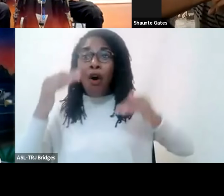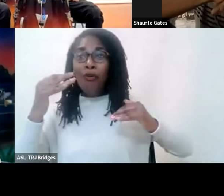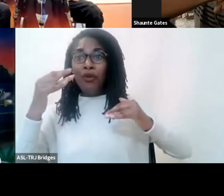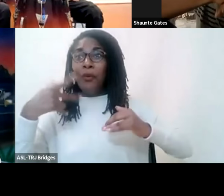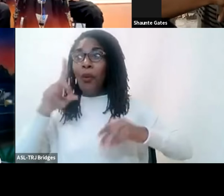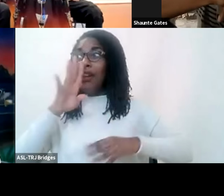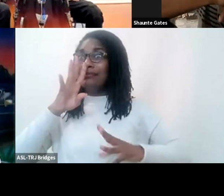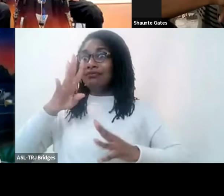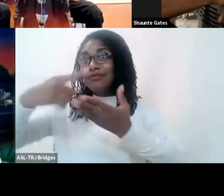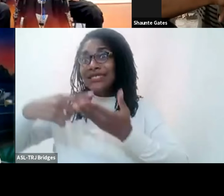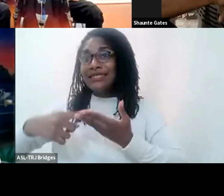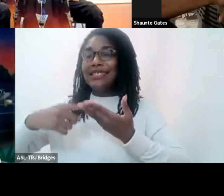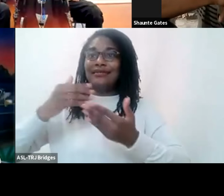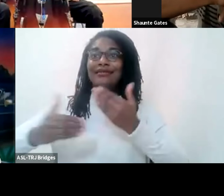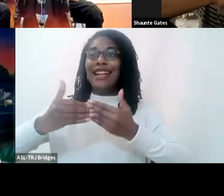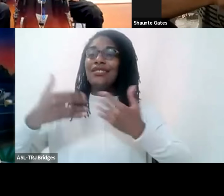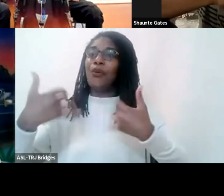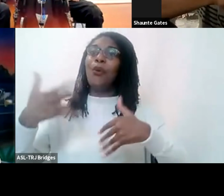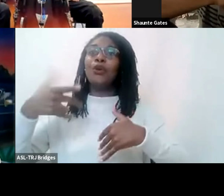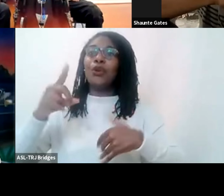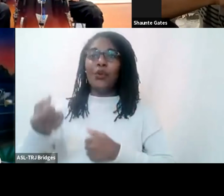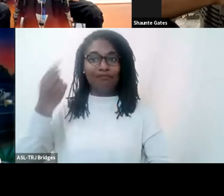can really cement that for you guys.